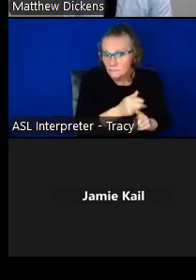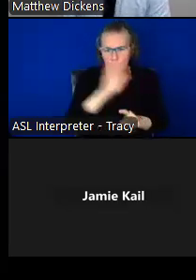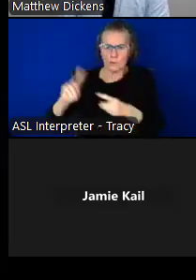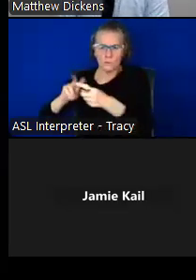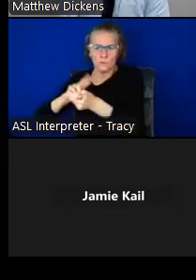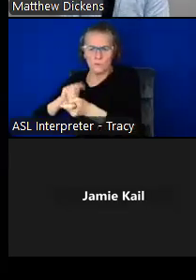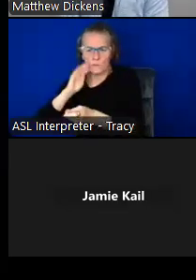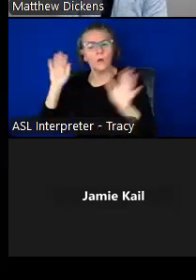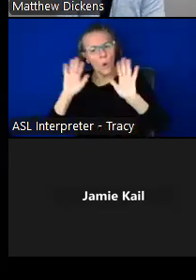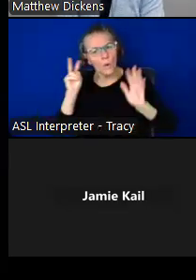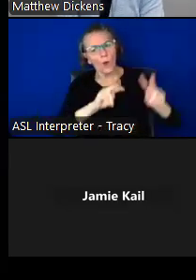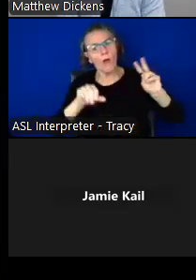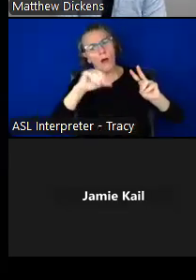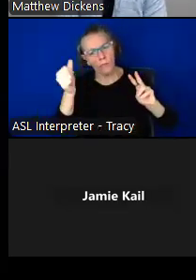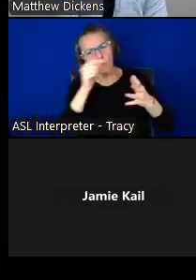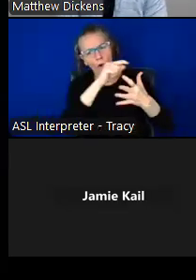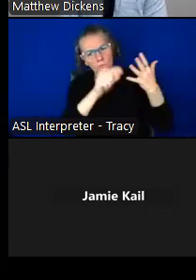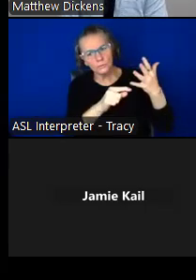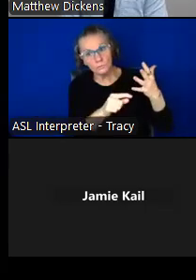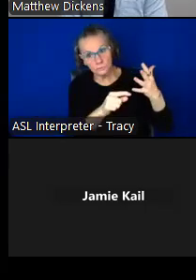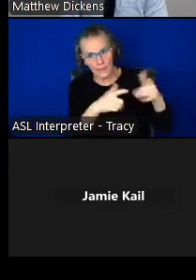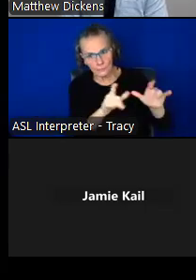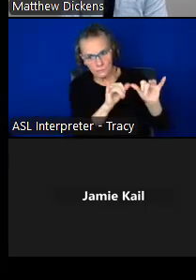at other alternatives to keep them in their home.